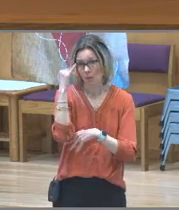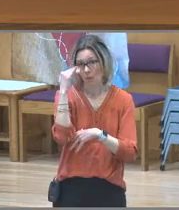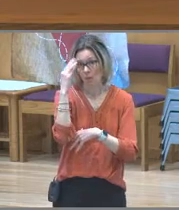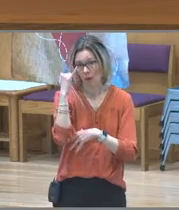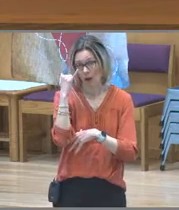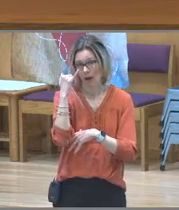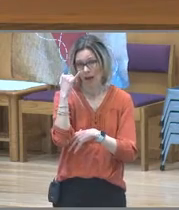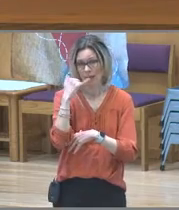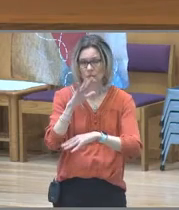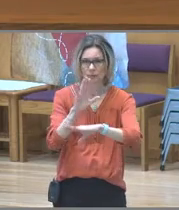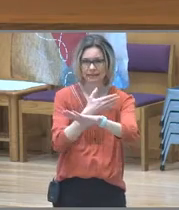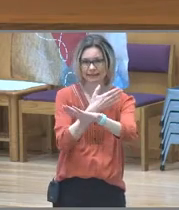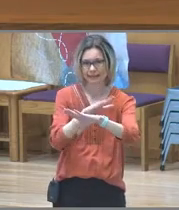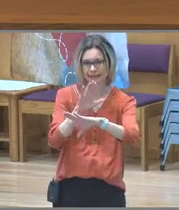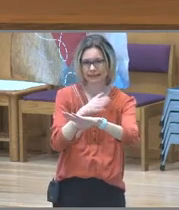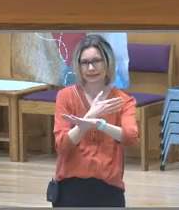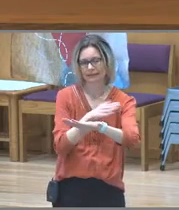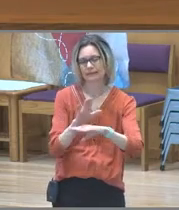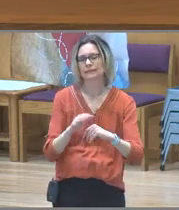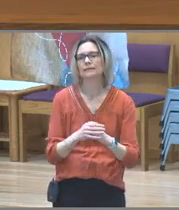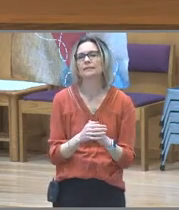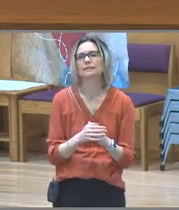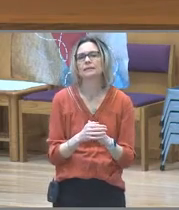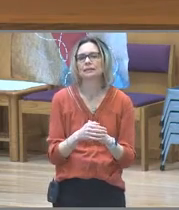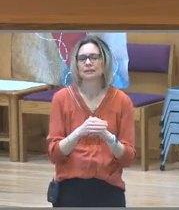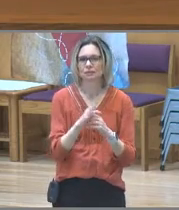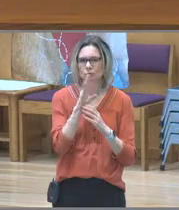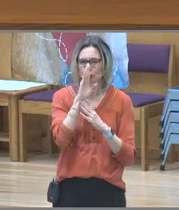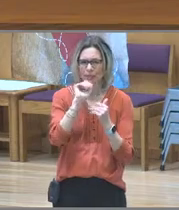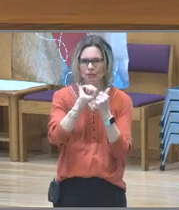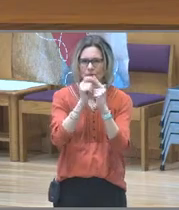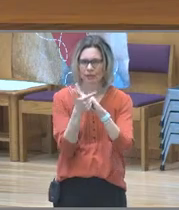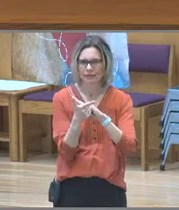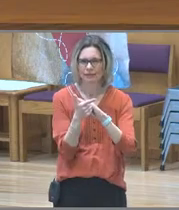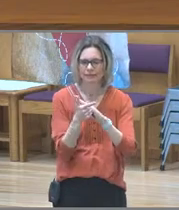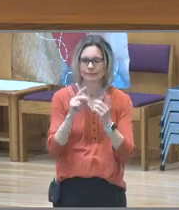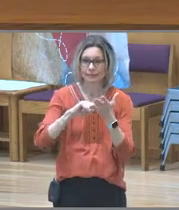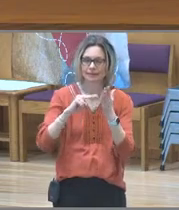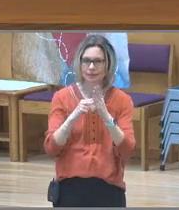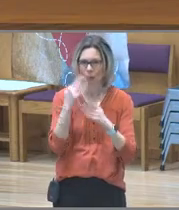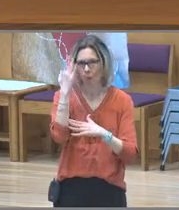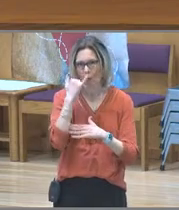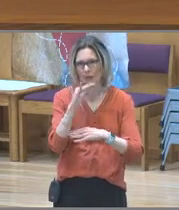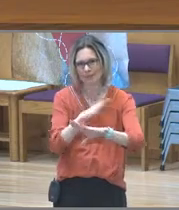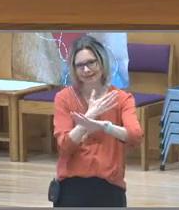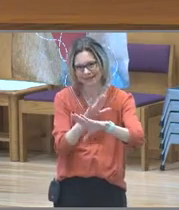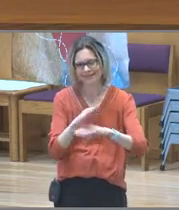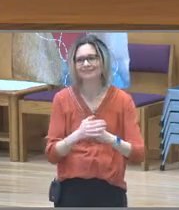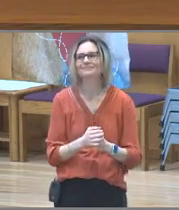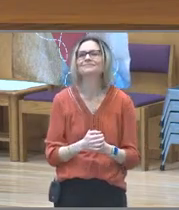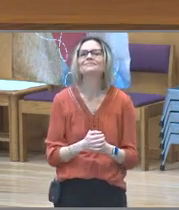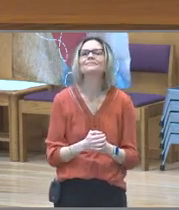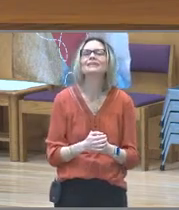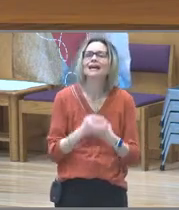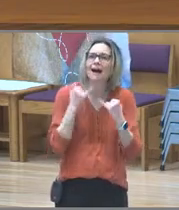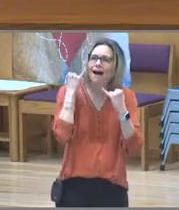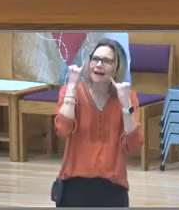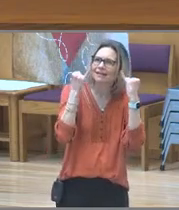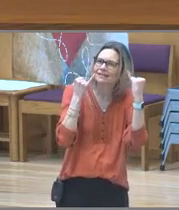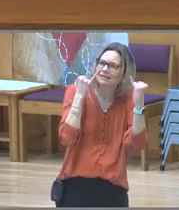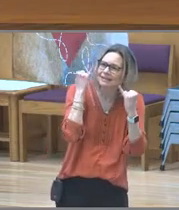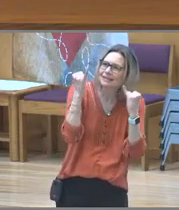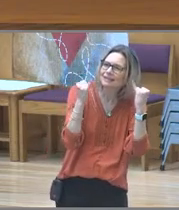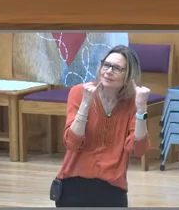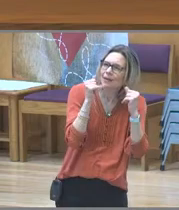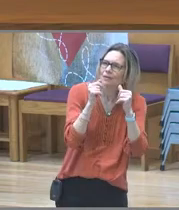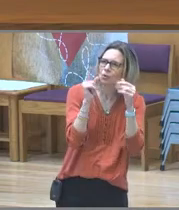cantamos? Directly translated means why we sing. But the idea behind these words